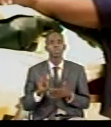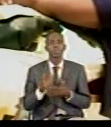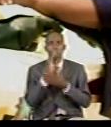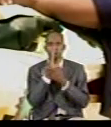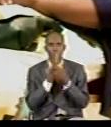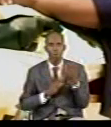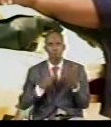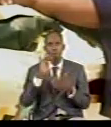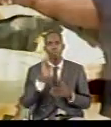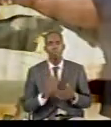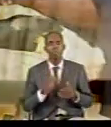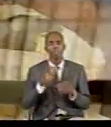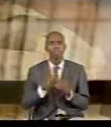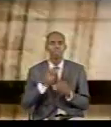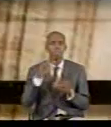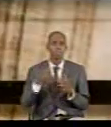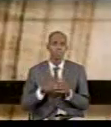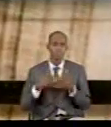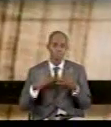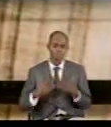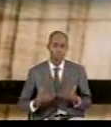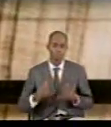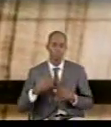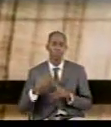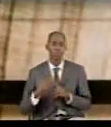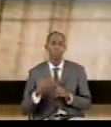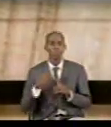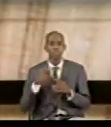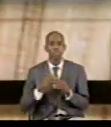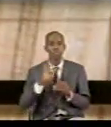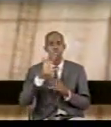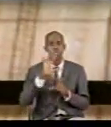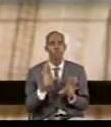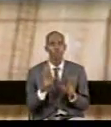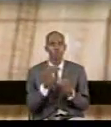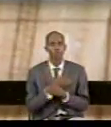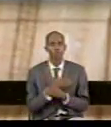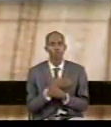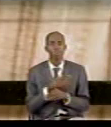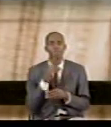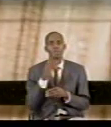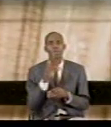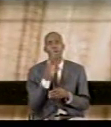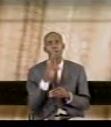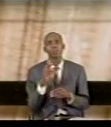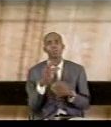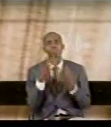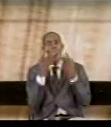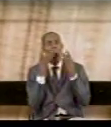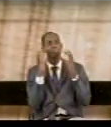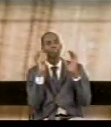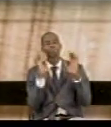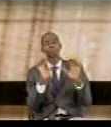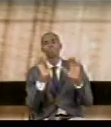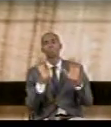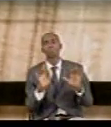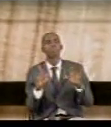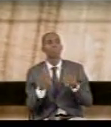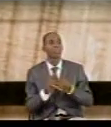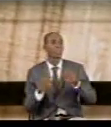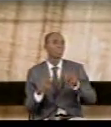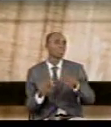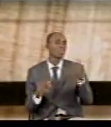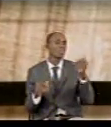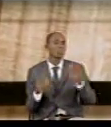this present world. In your office, you're a joker like the rest of them.